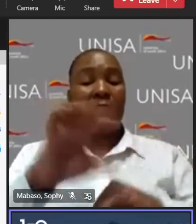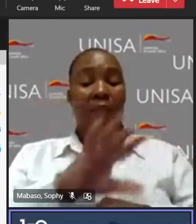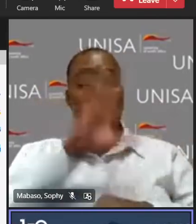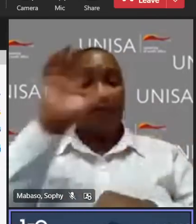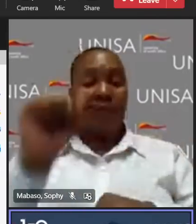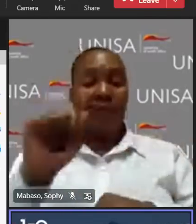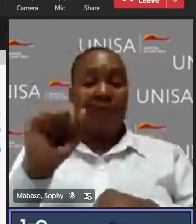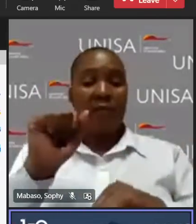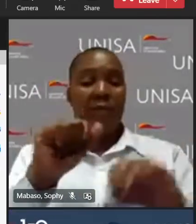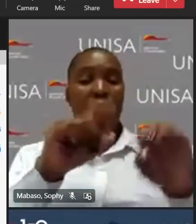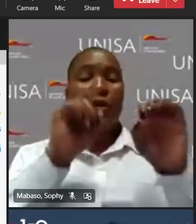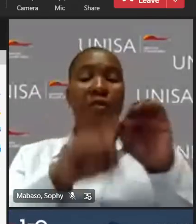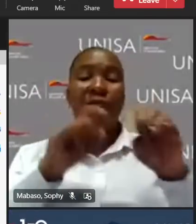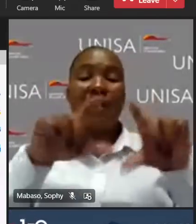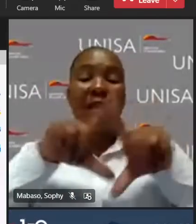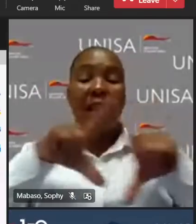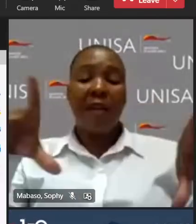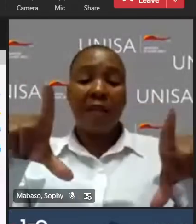Qualification level.